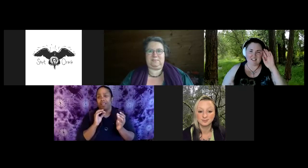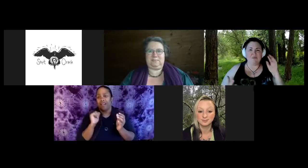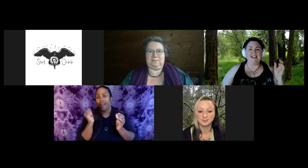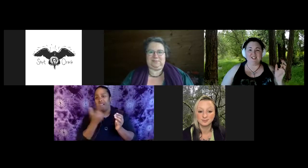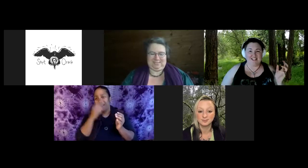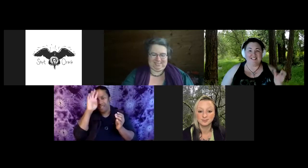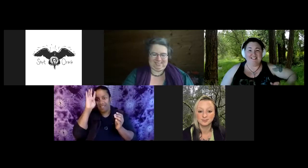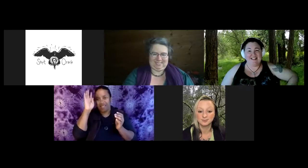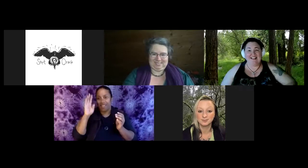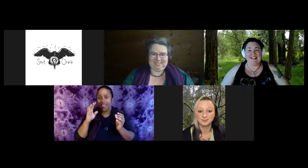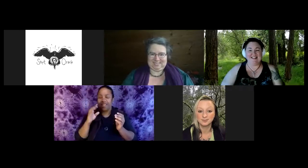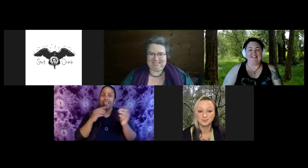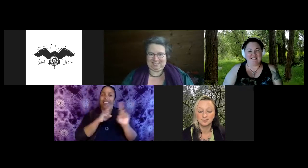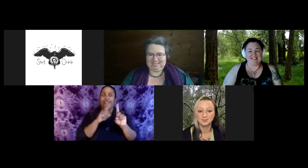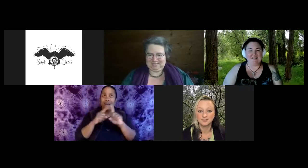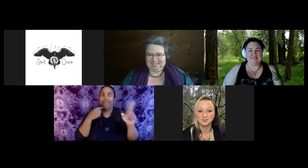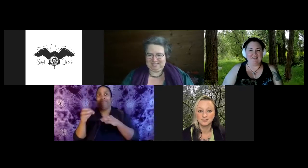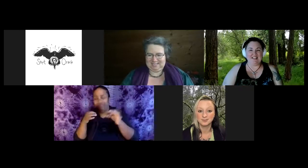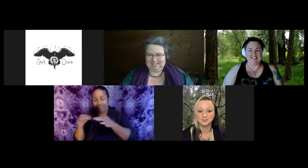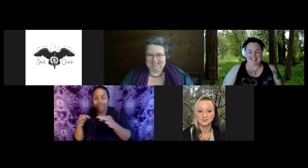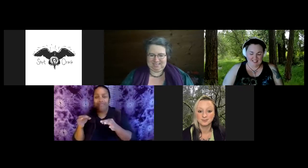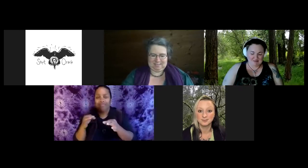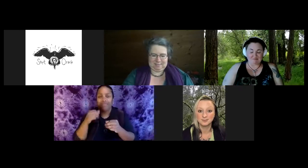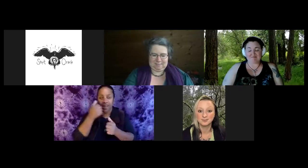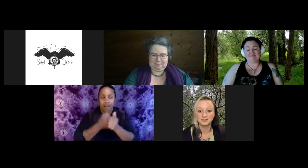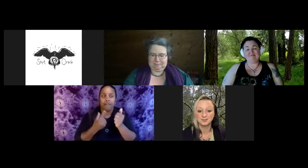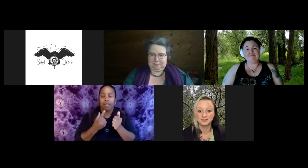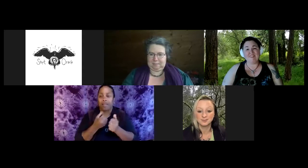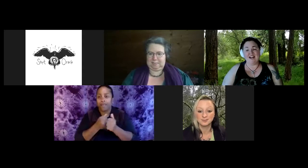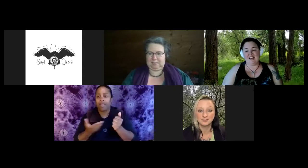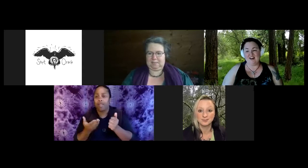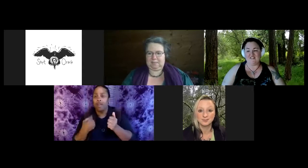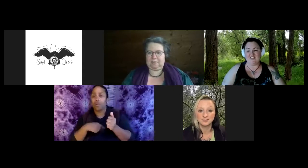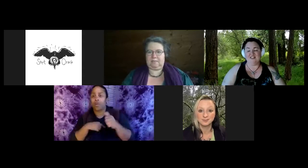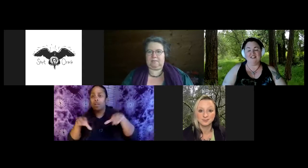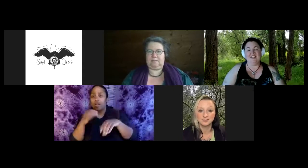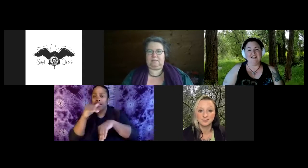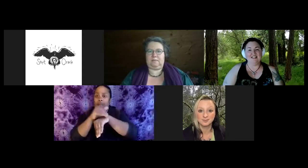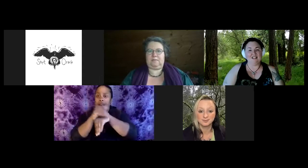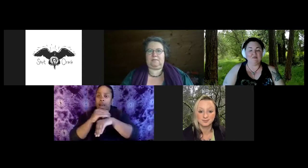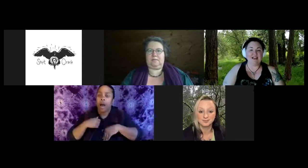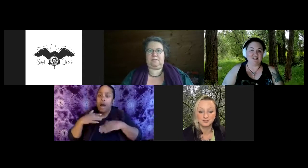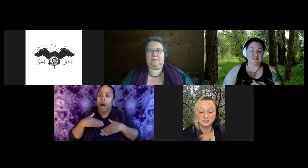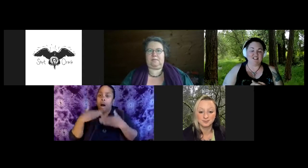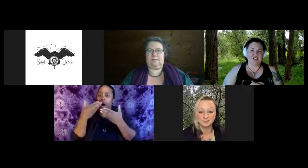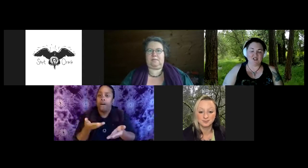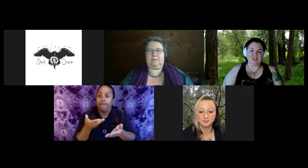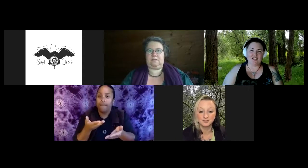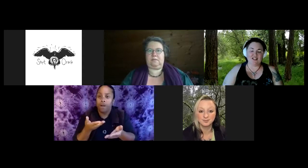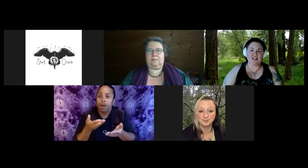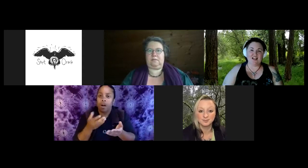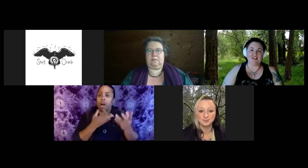crazy explanations and everything that we've done tonight. I offer